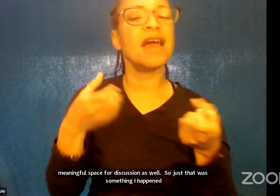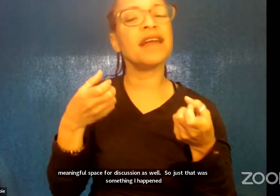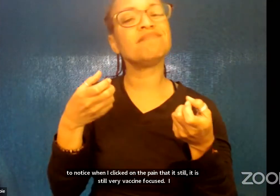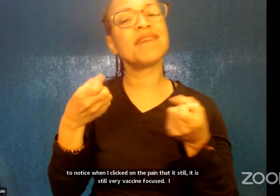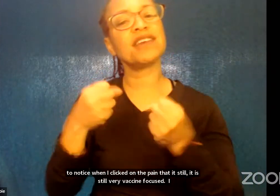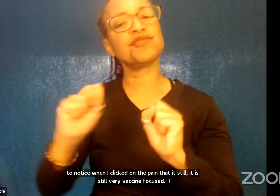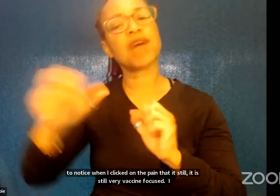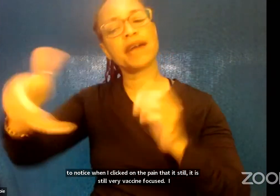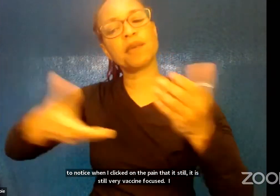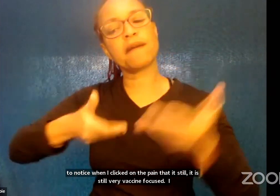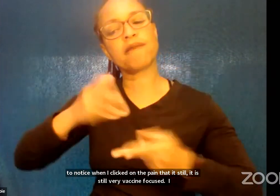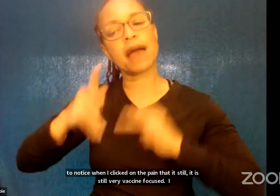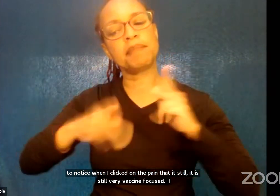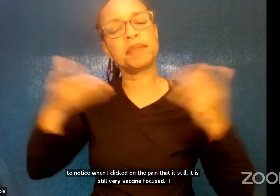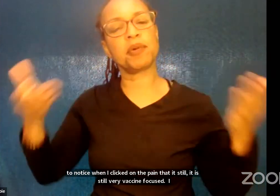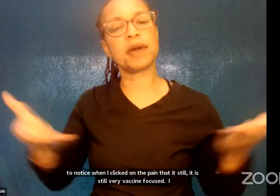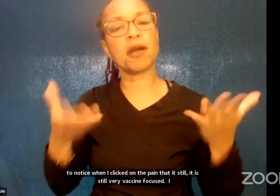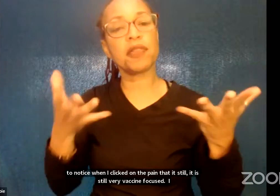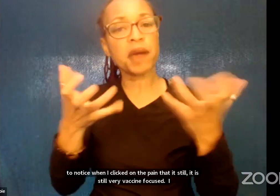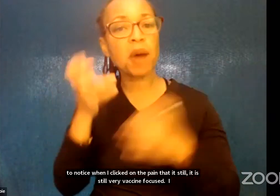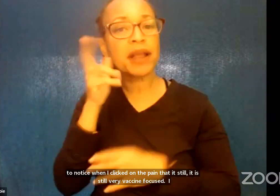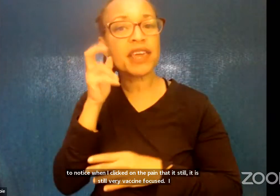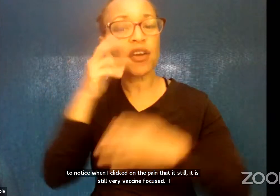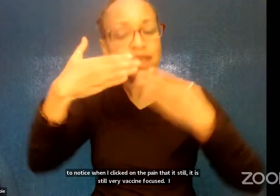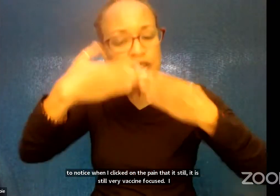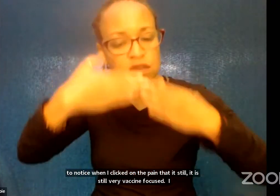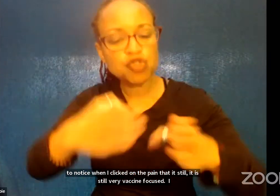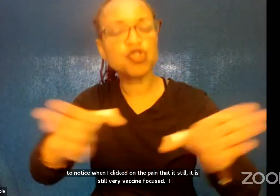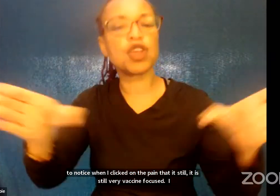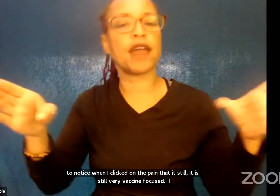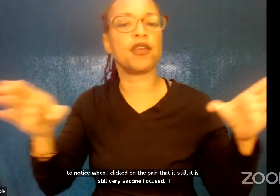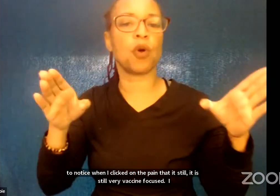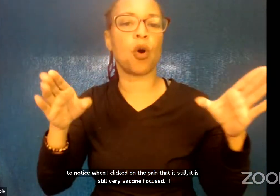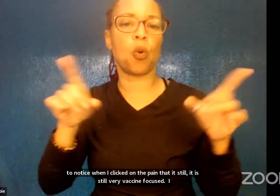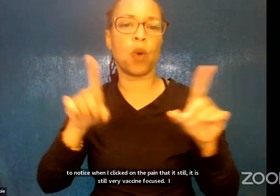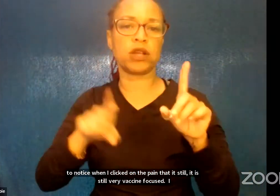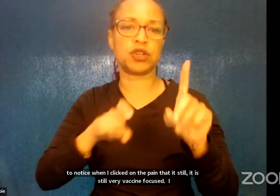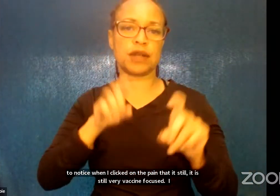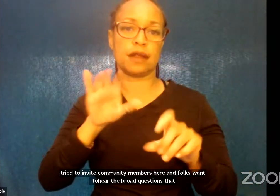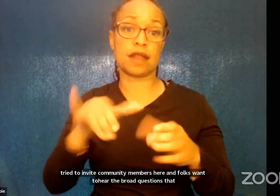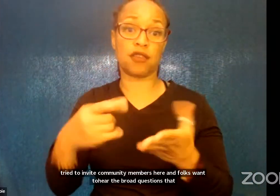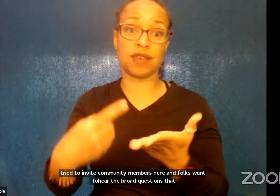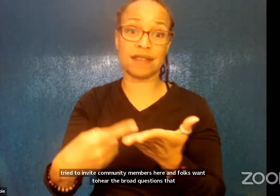here, and folks want to hear these broad questions that are really being discussed.